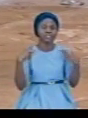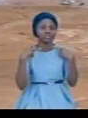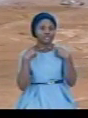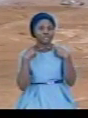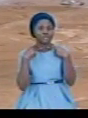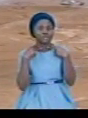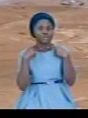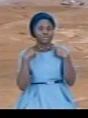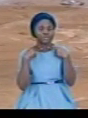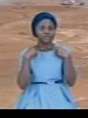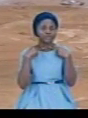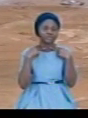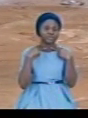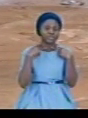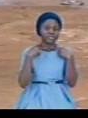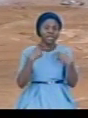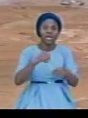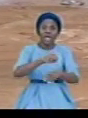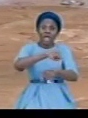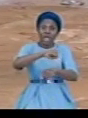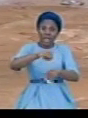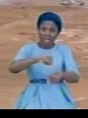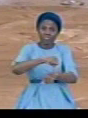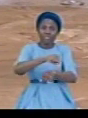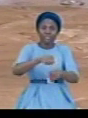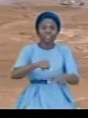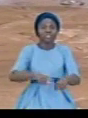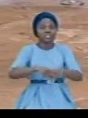yoke. Anointing breaks the yoke.